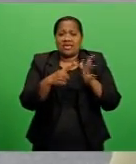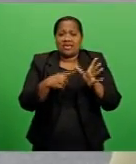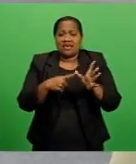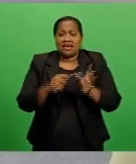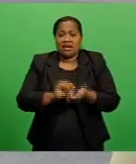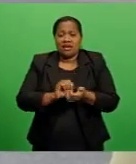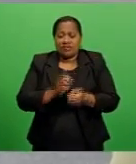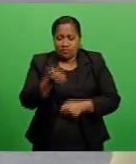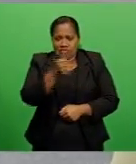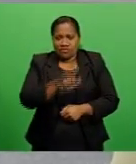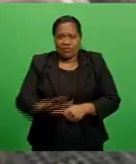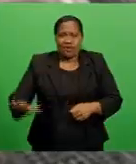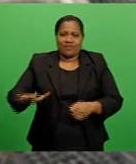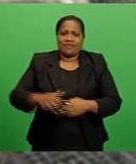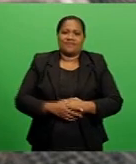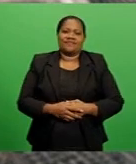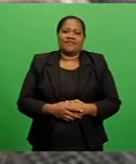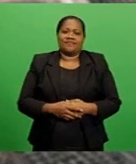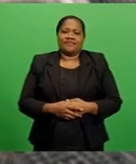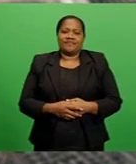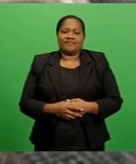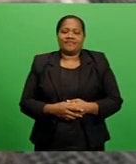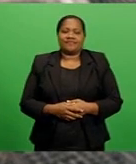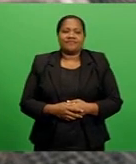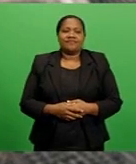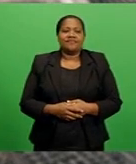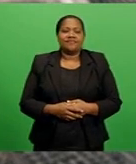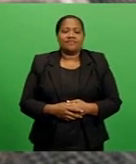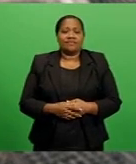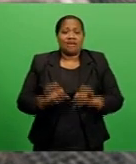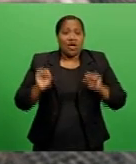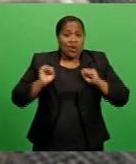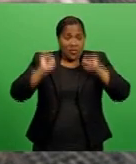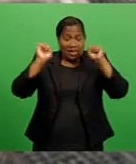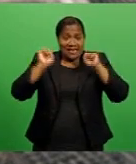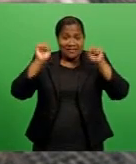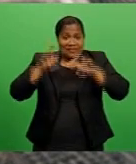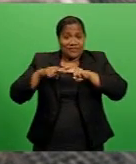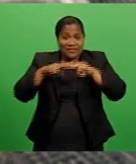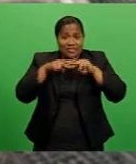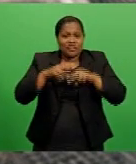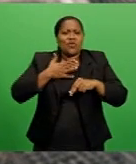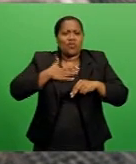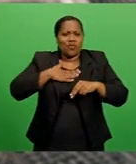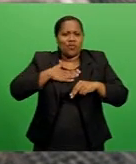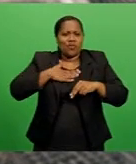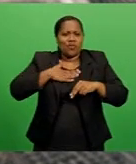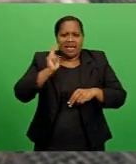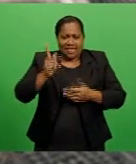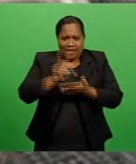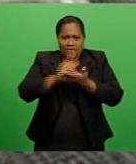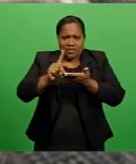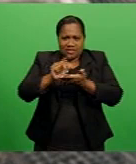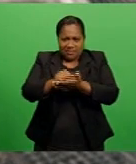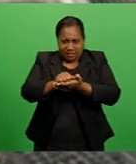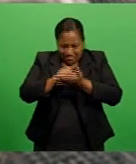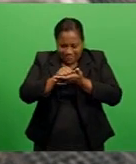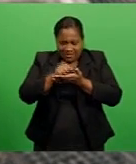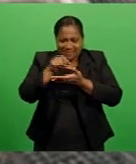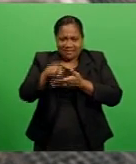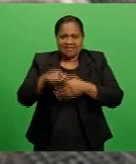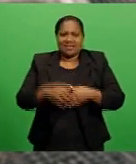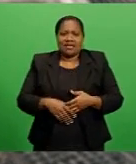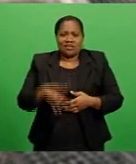Itavi, FBC Sports. Weightlifting Fiji wants to regain its position as a respected fraternity producing the